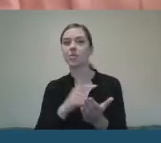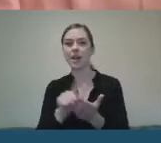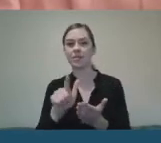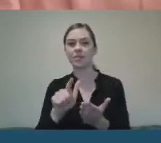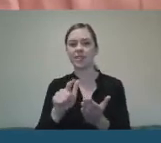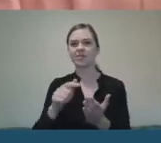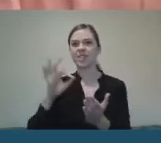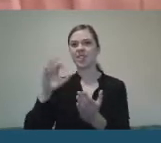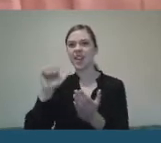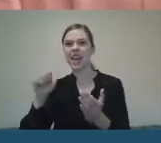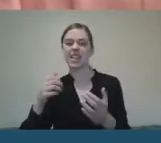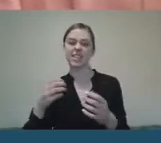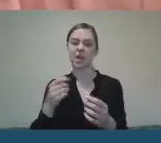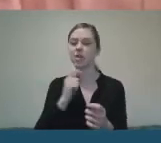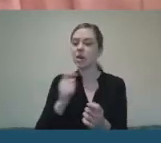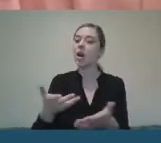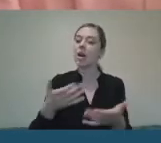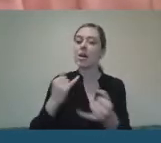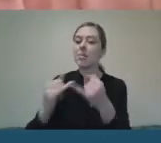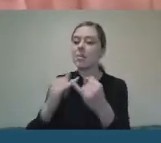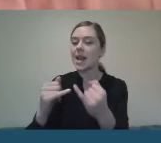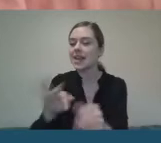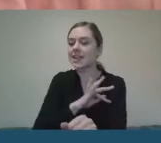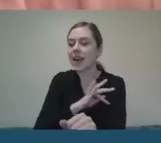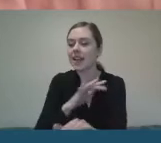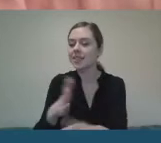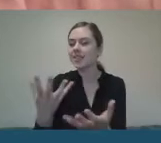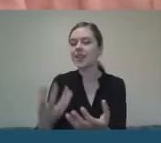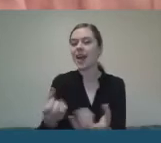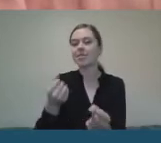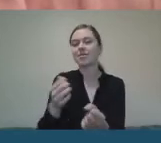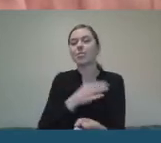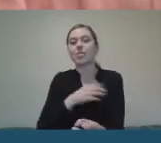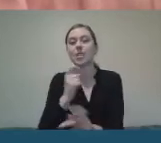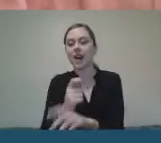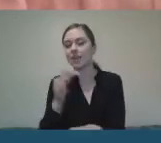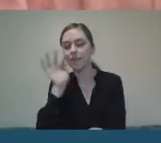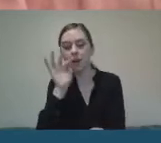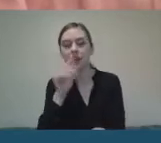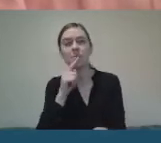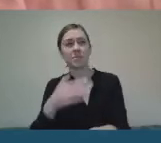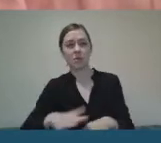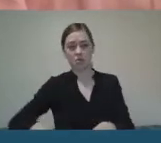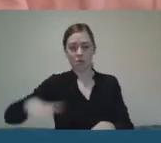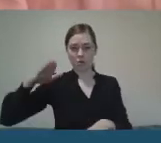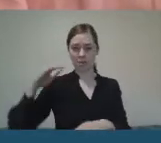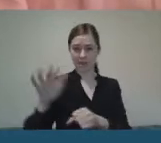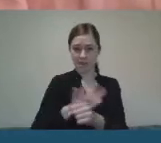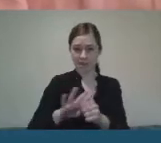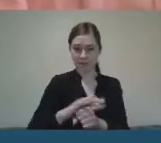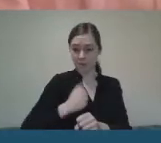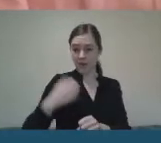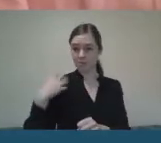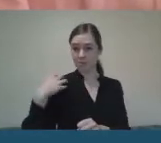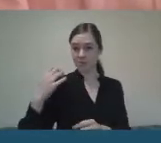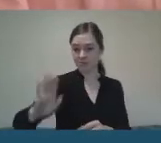amongst yourselves and just enjoy yourself and have a good time. And I grew up in an environment where, as I said, my siblings were very competitive with me. Like, they